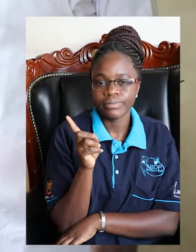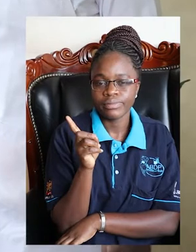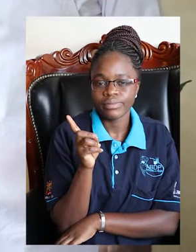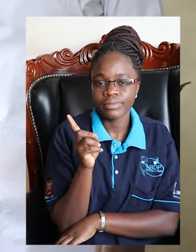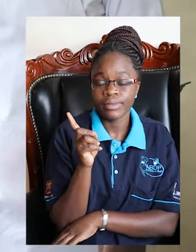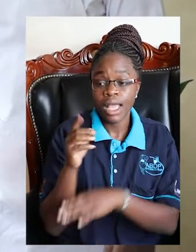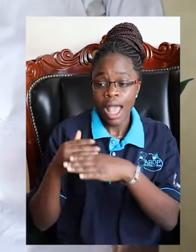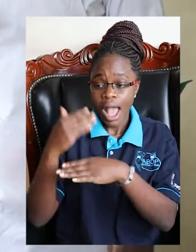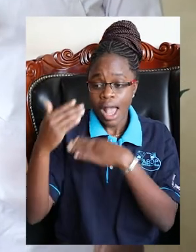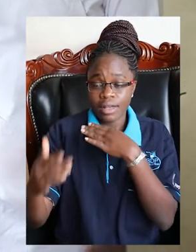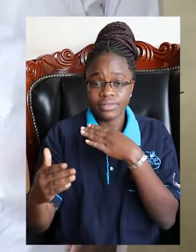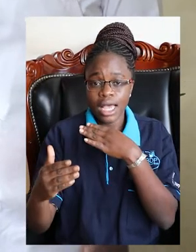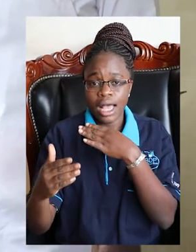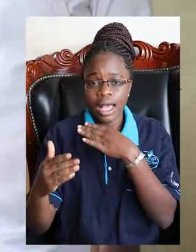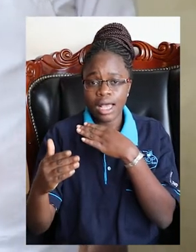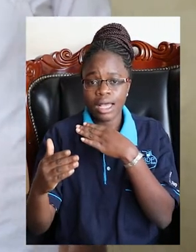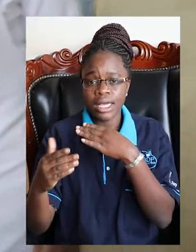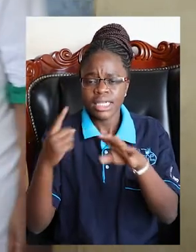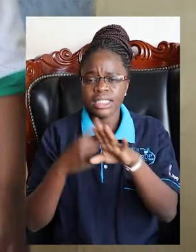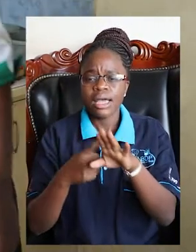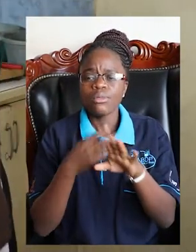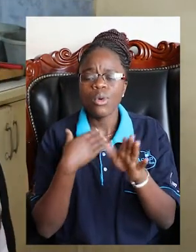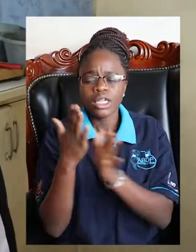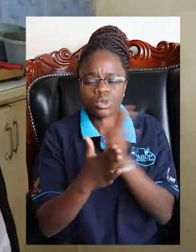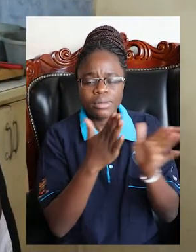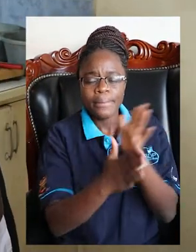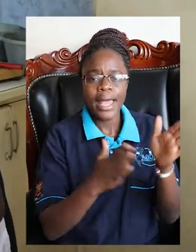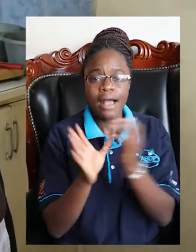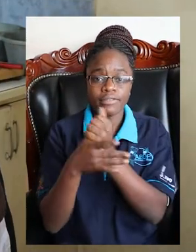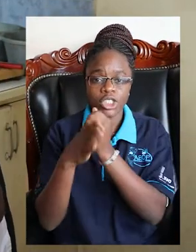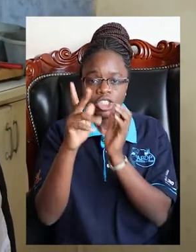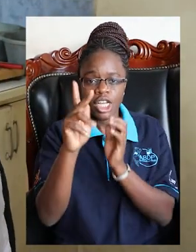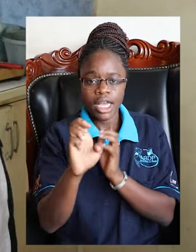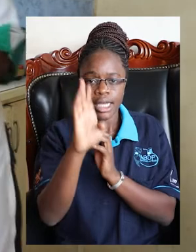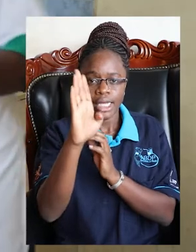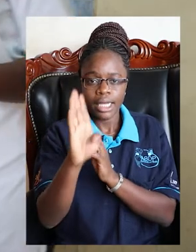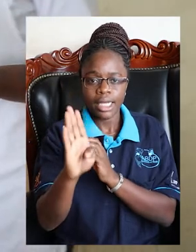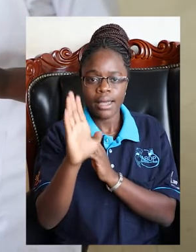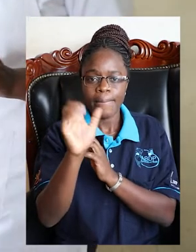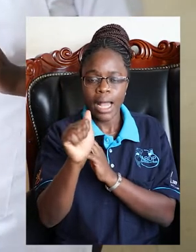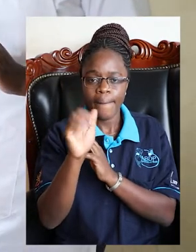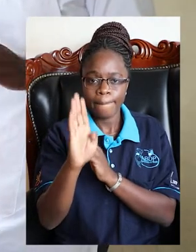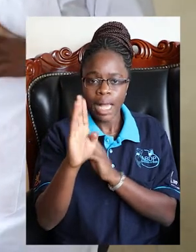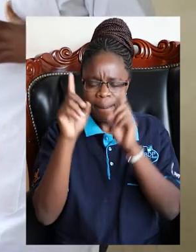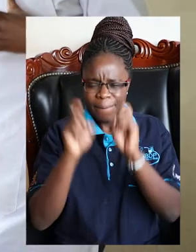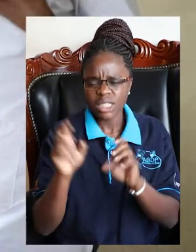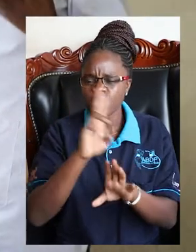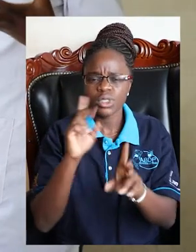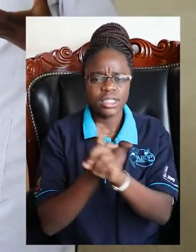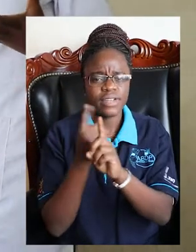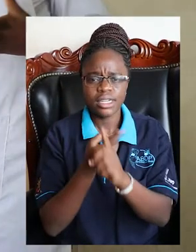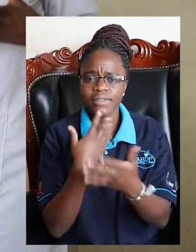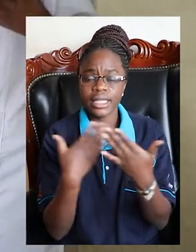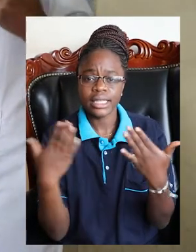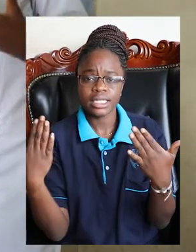then when you are making the fish kebabs, you'll also need other ingredients. So some of the ingredients you'll need are